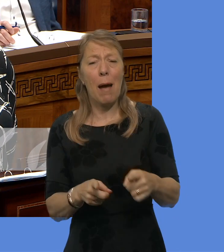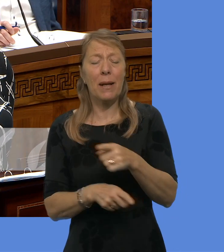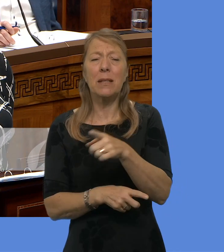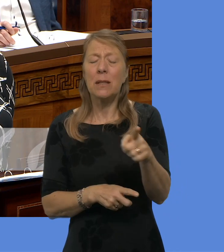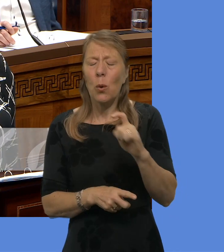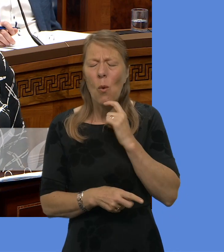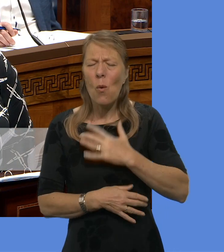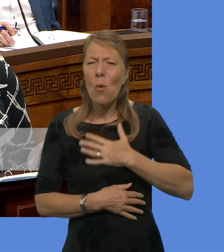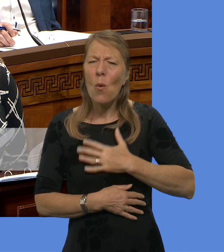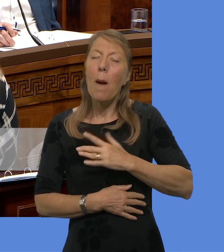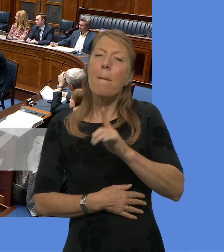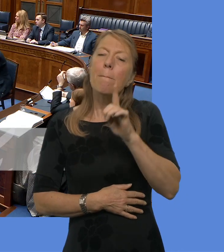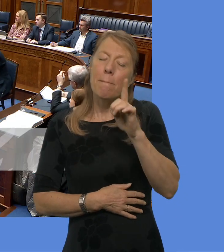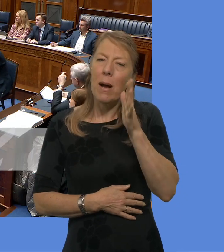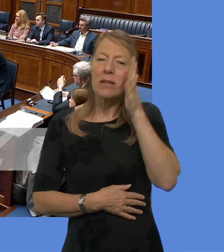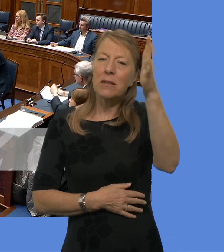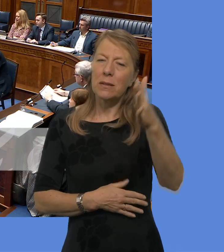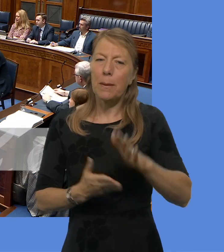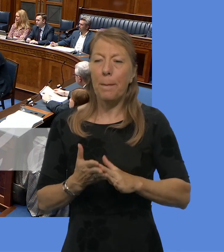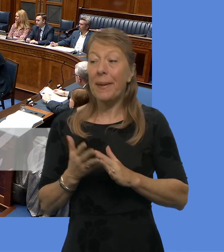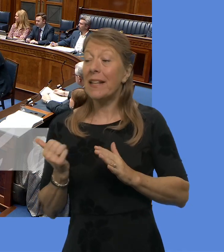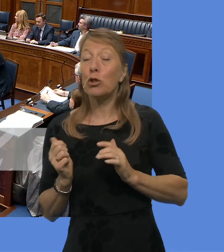equitable treatment for our constituents. Mr Matheson.